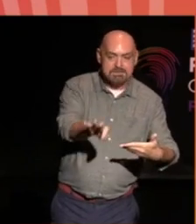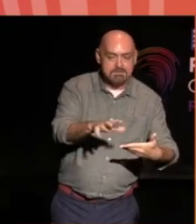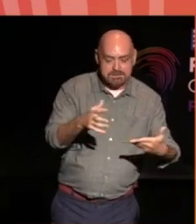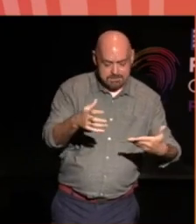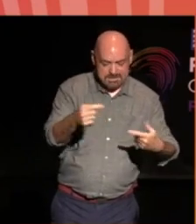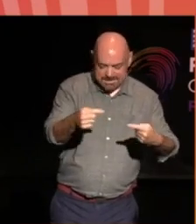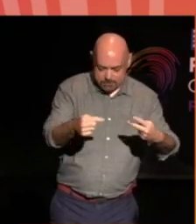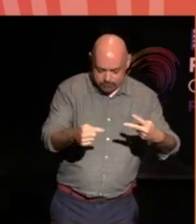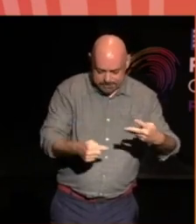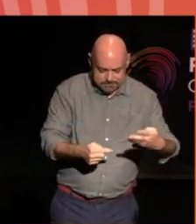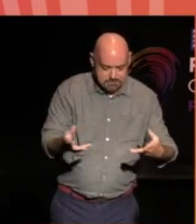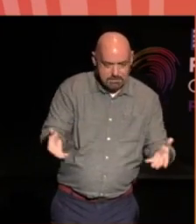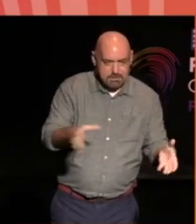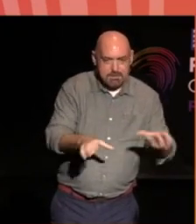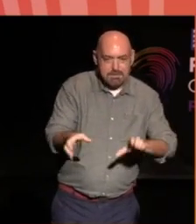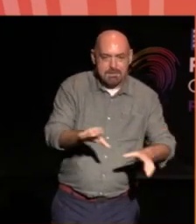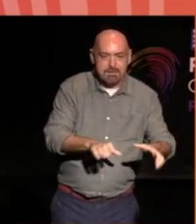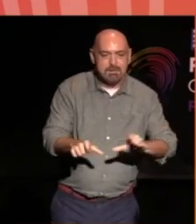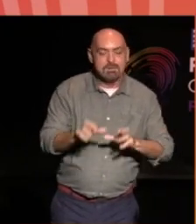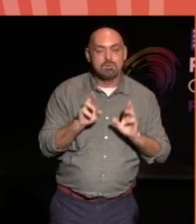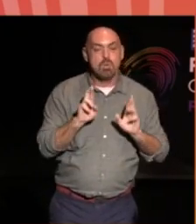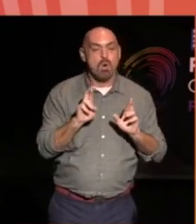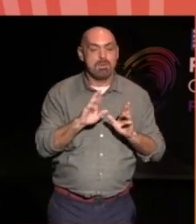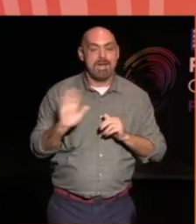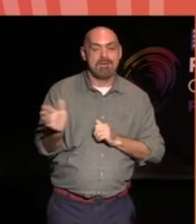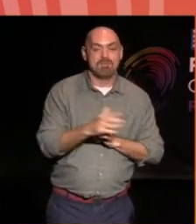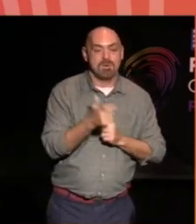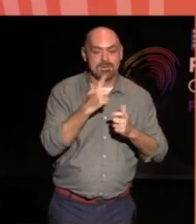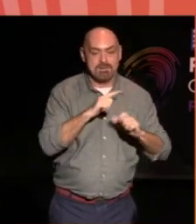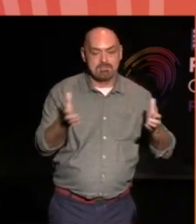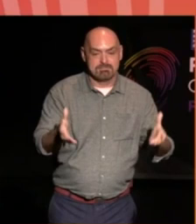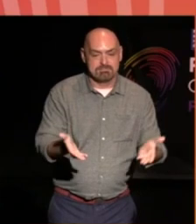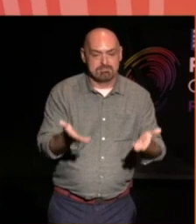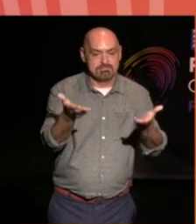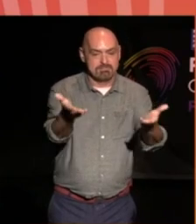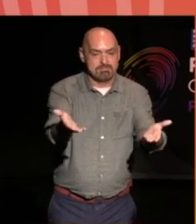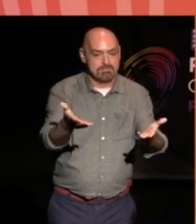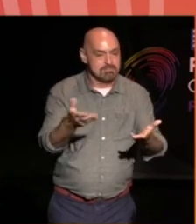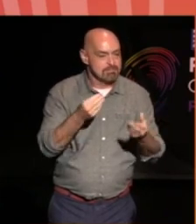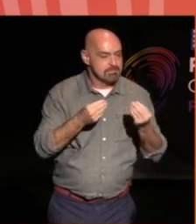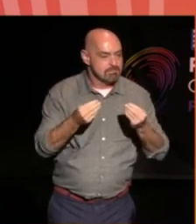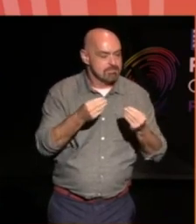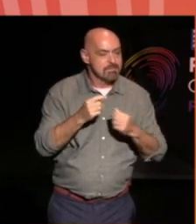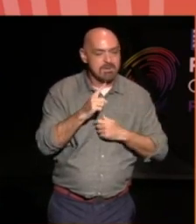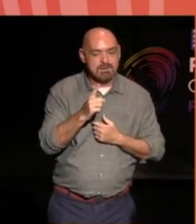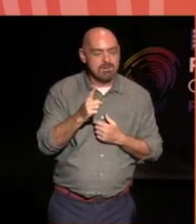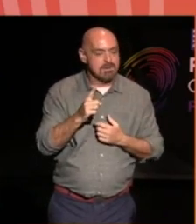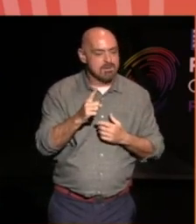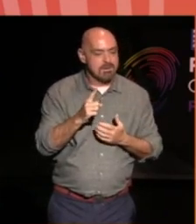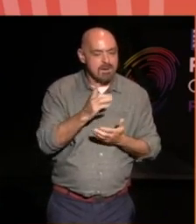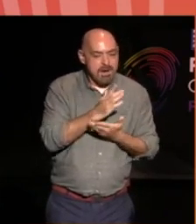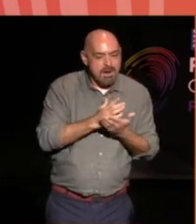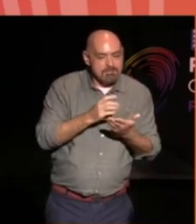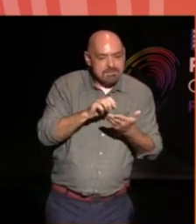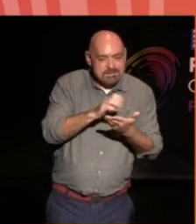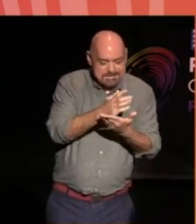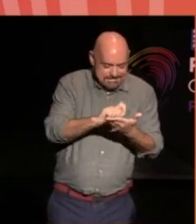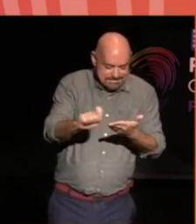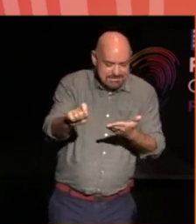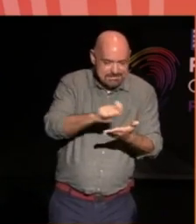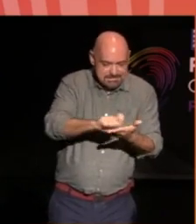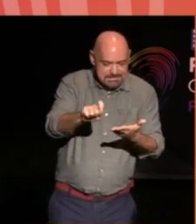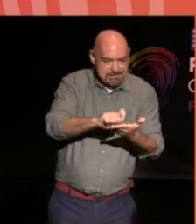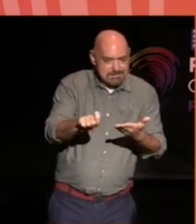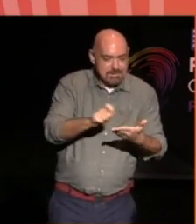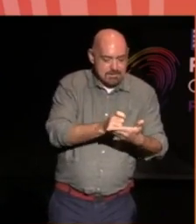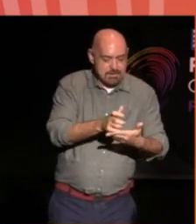ingredients that you hope everyone can get hold of. A half-stained writ composed on the